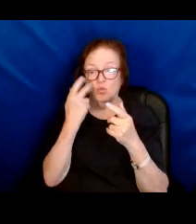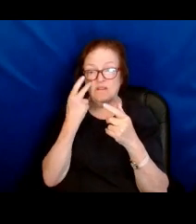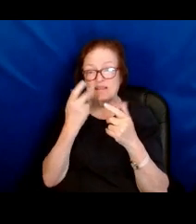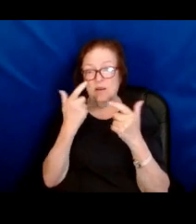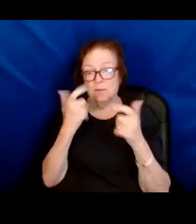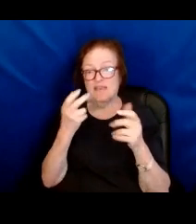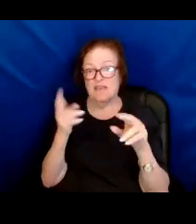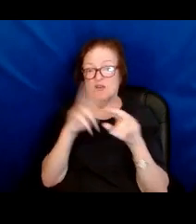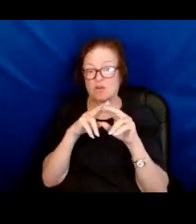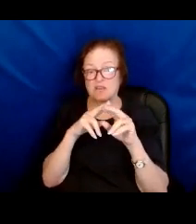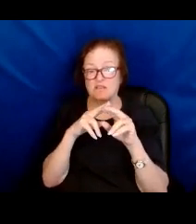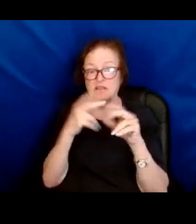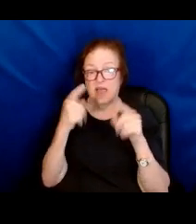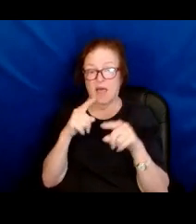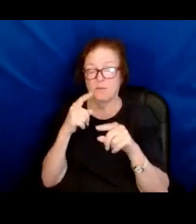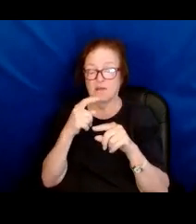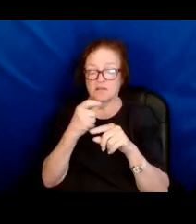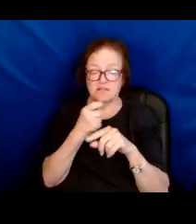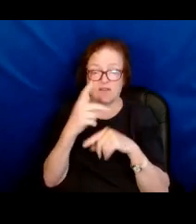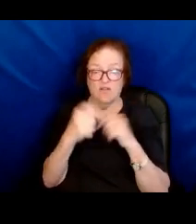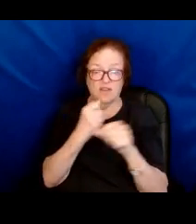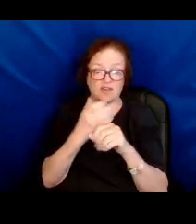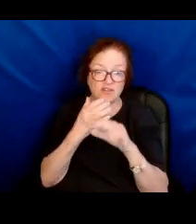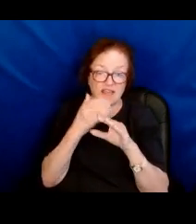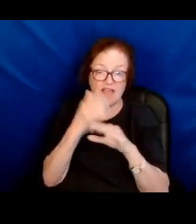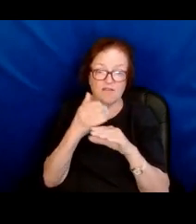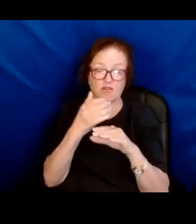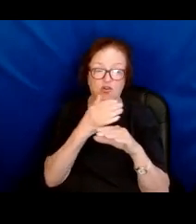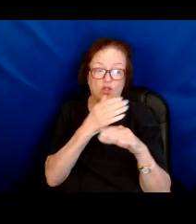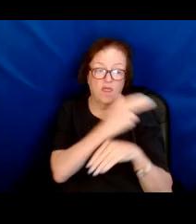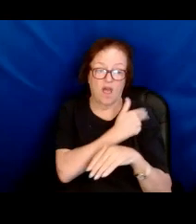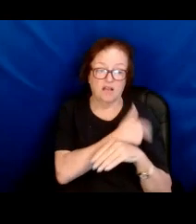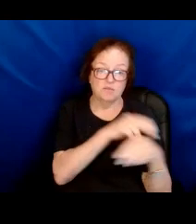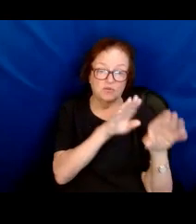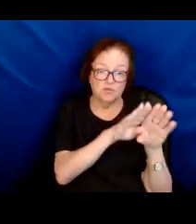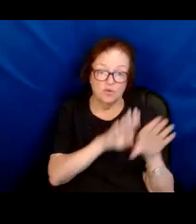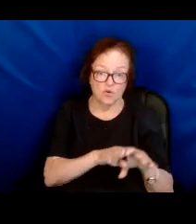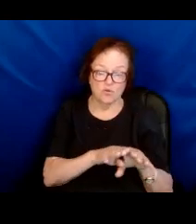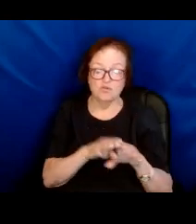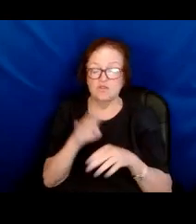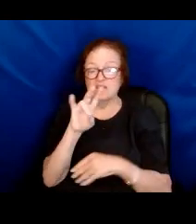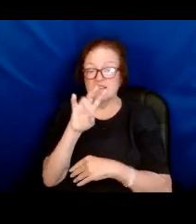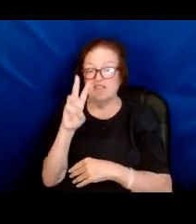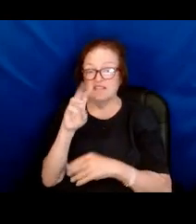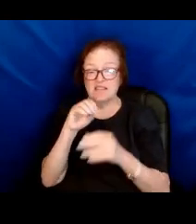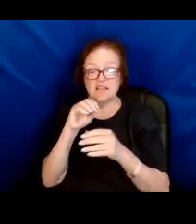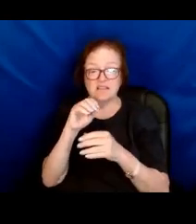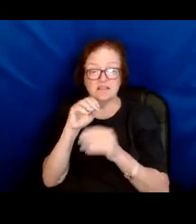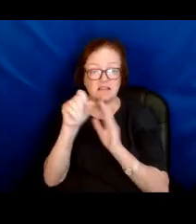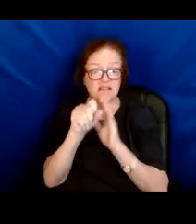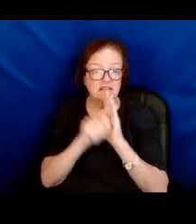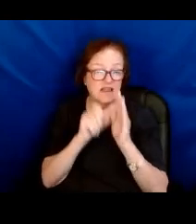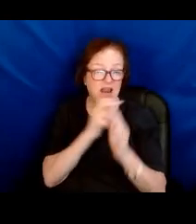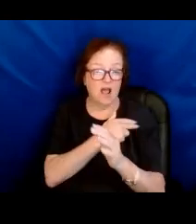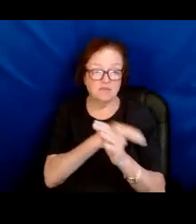quite a few years after a lot of the closure in state hospitals. 76% of the beds in state hospitals have been closed